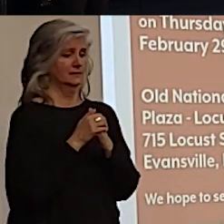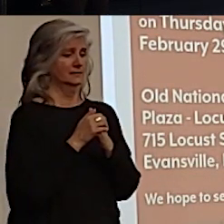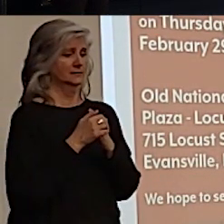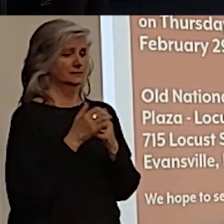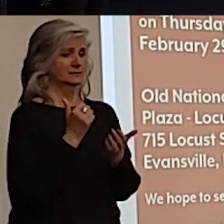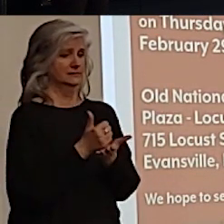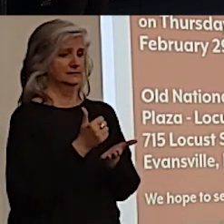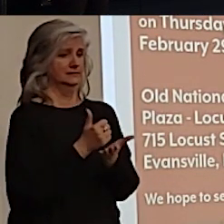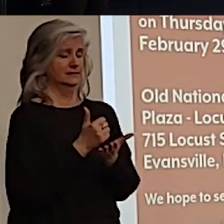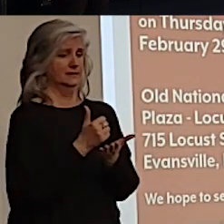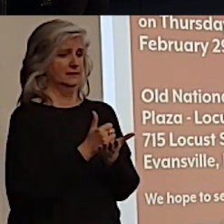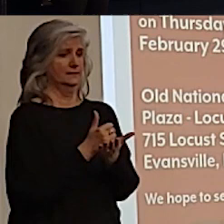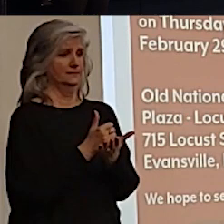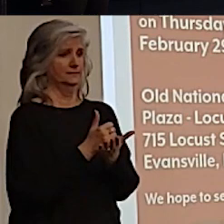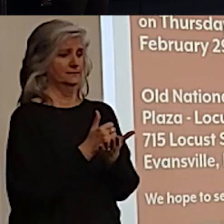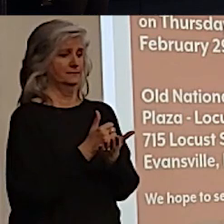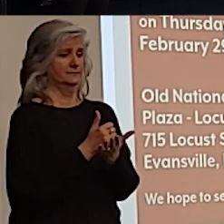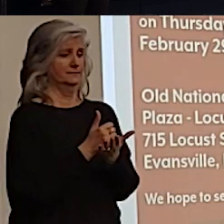help